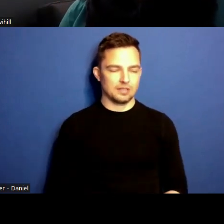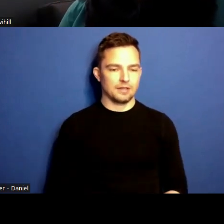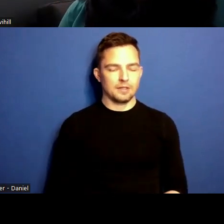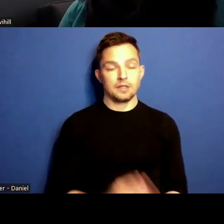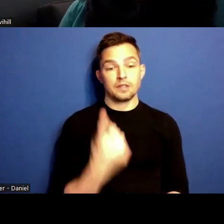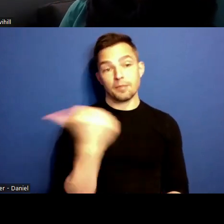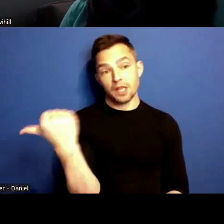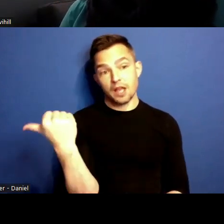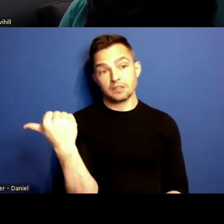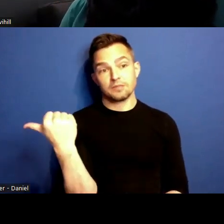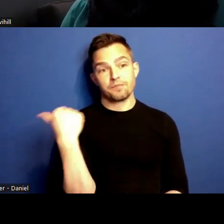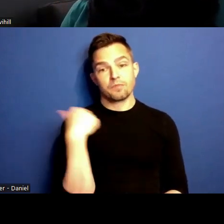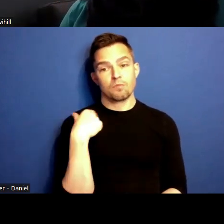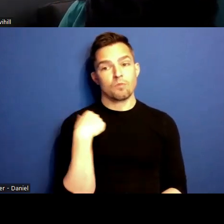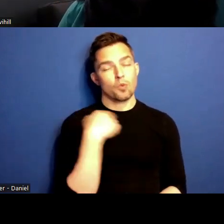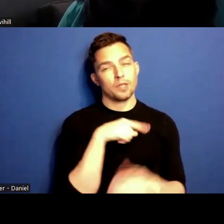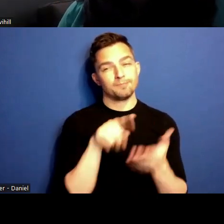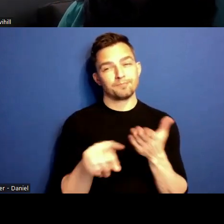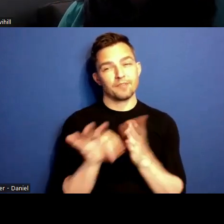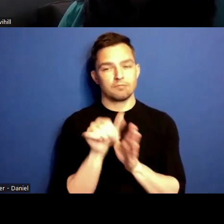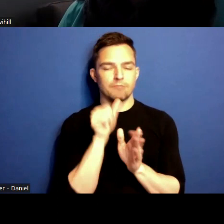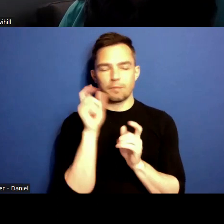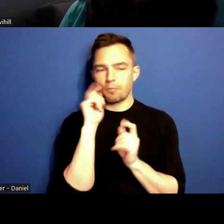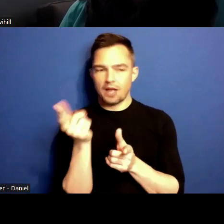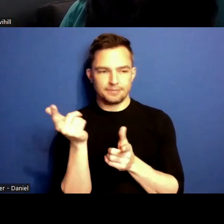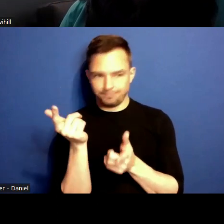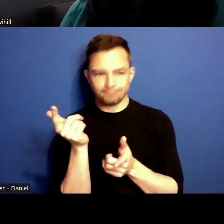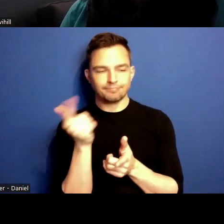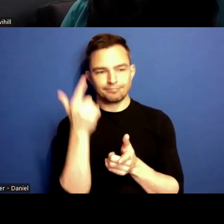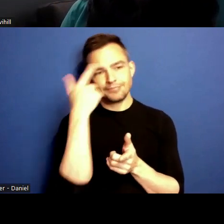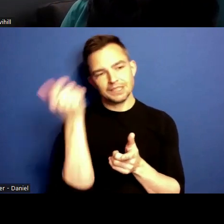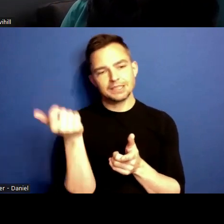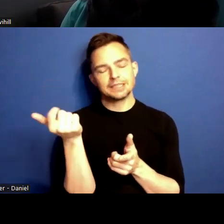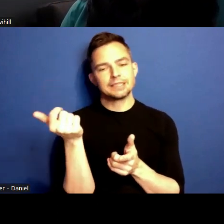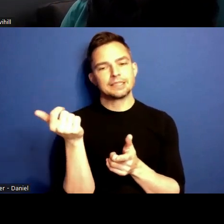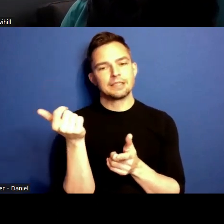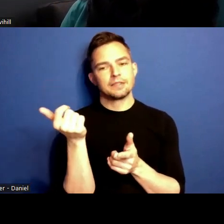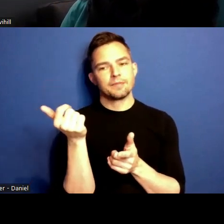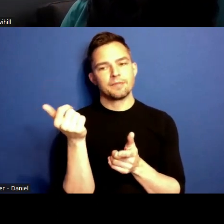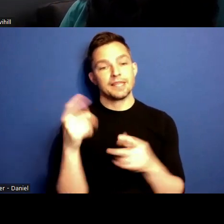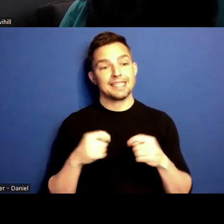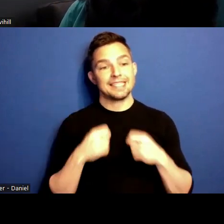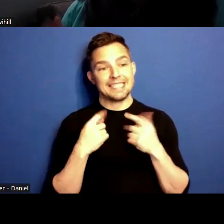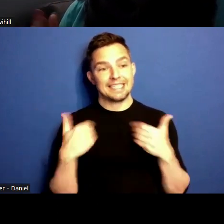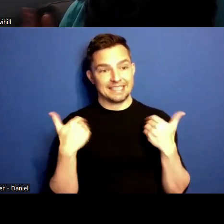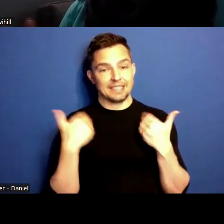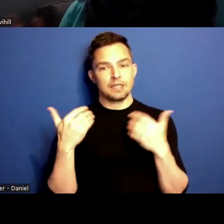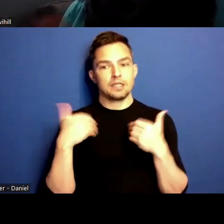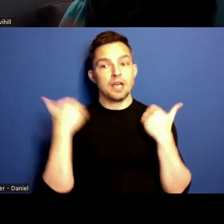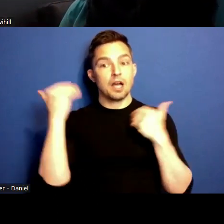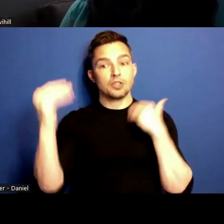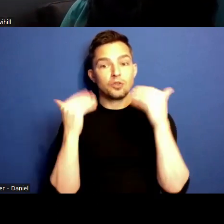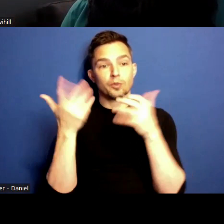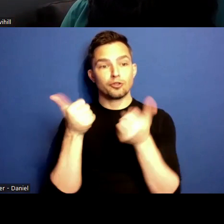Something else that we found, not real surprising, certainly given the teens and young adults that we were interested in